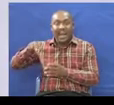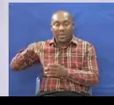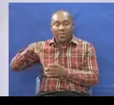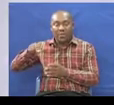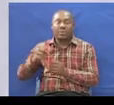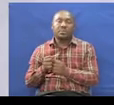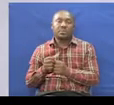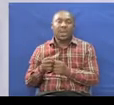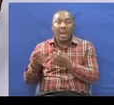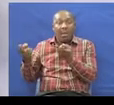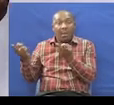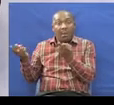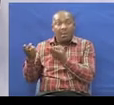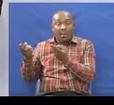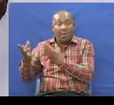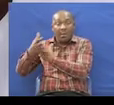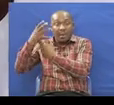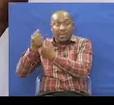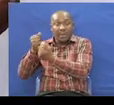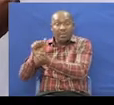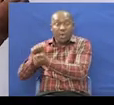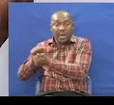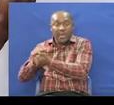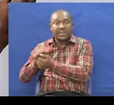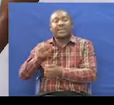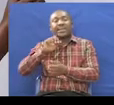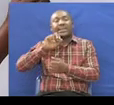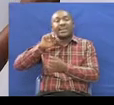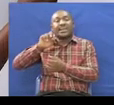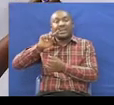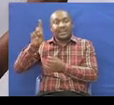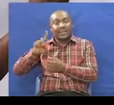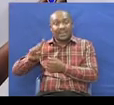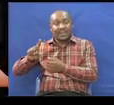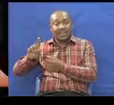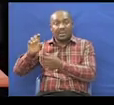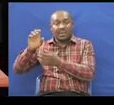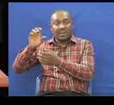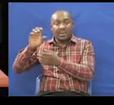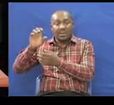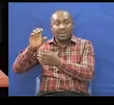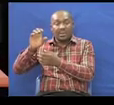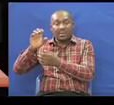will be the product? The product will be zinc chloride